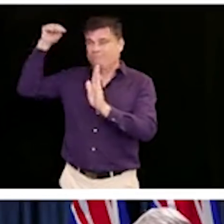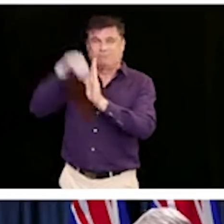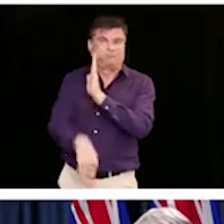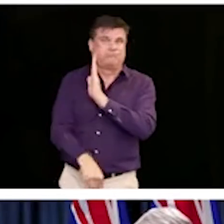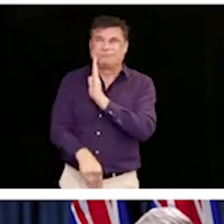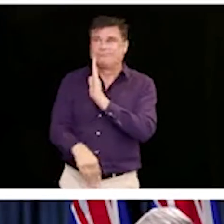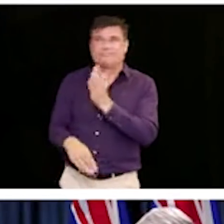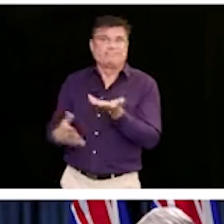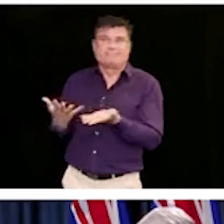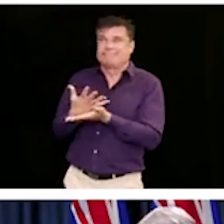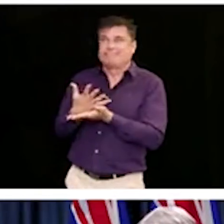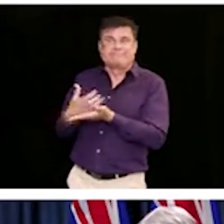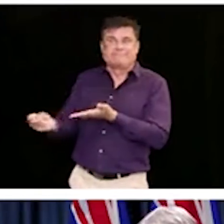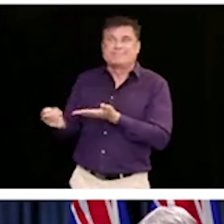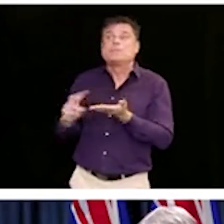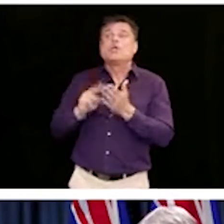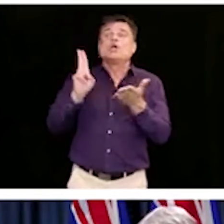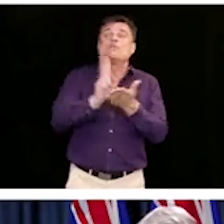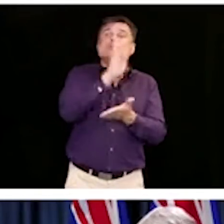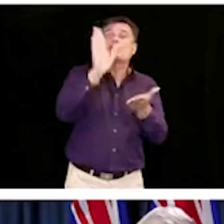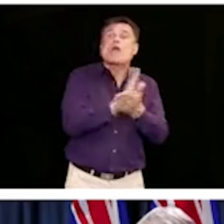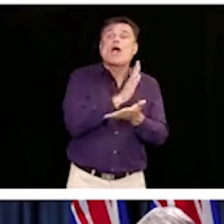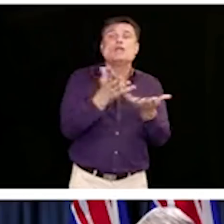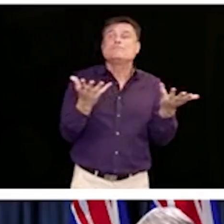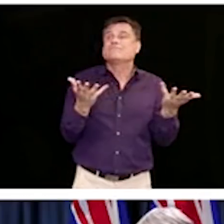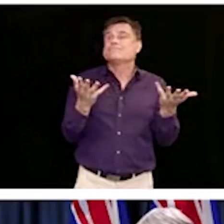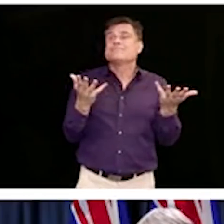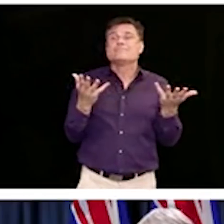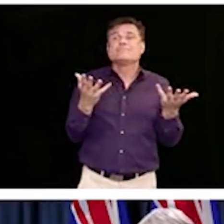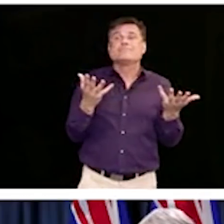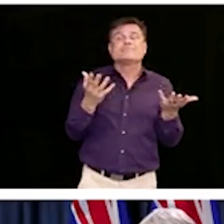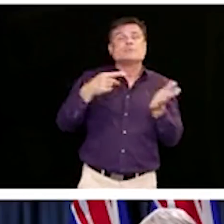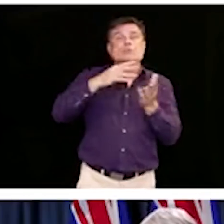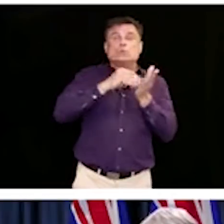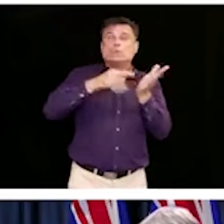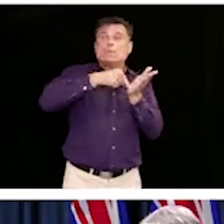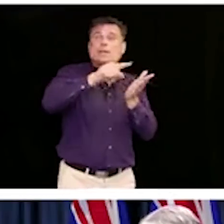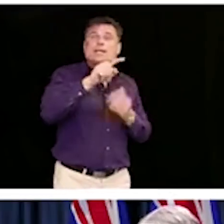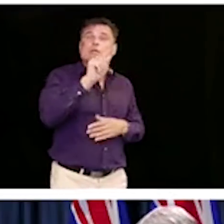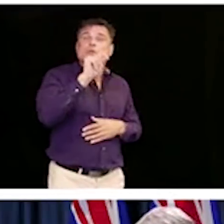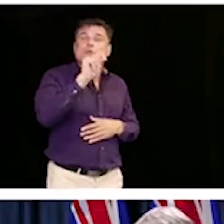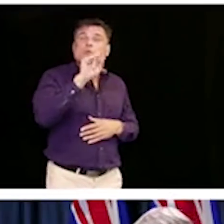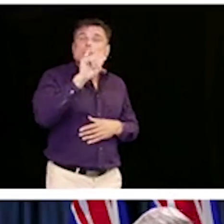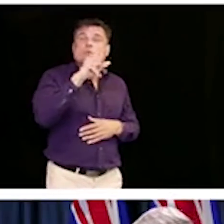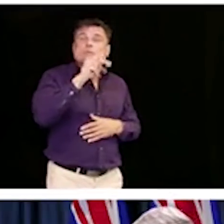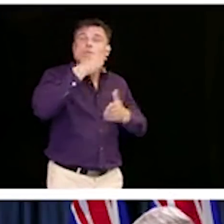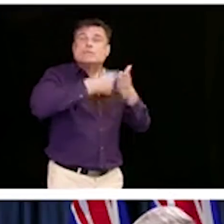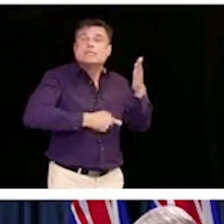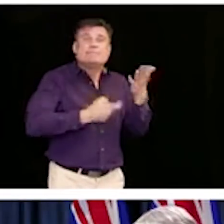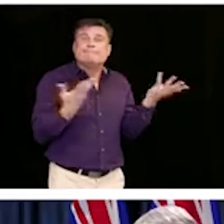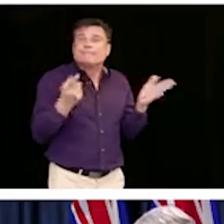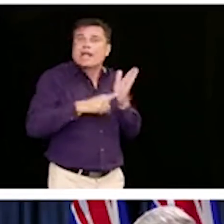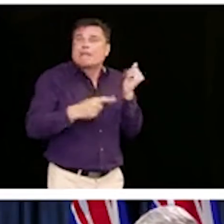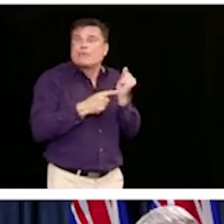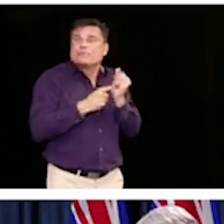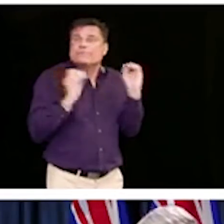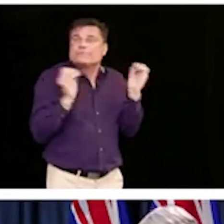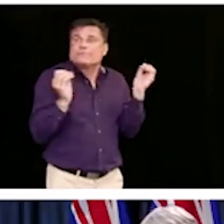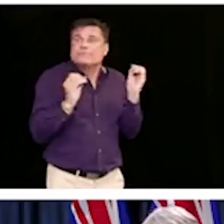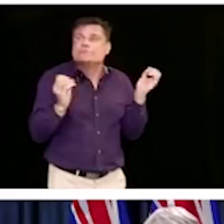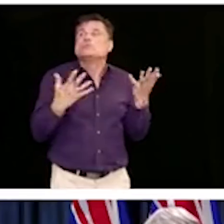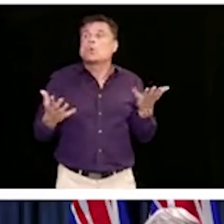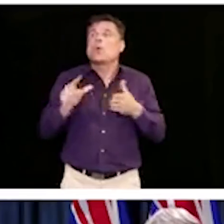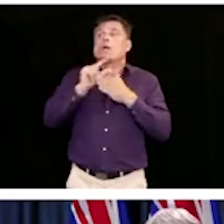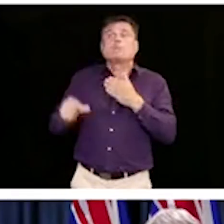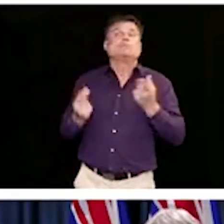tuition fees and other revenue from post-secondary and K-12 schools. So now I'll go through some of the government's measures in the next